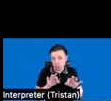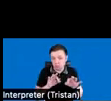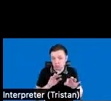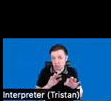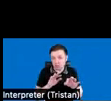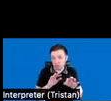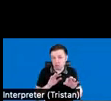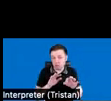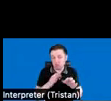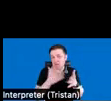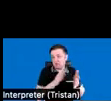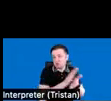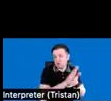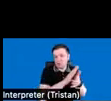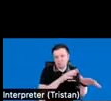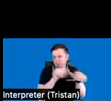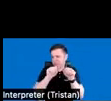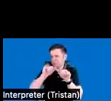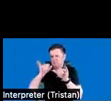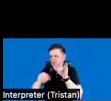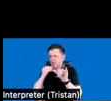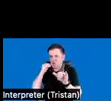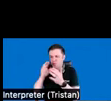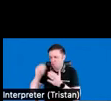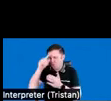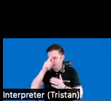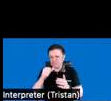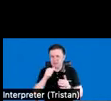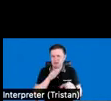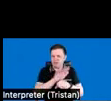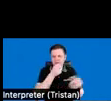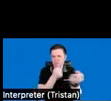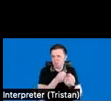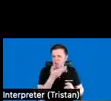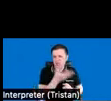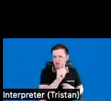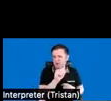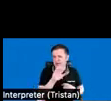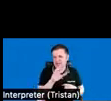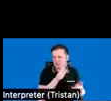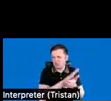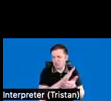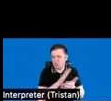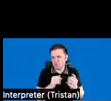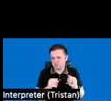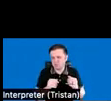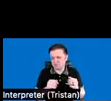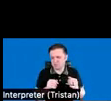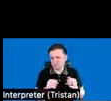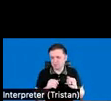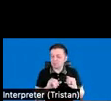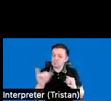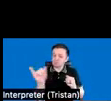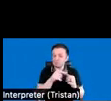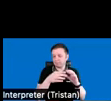learn at home due to the lack of resources and supports for augmentative and alternative communication. They also reported